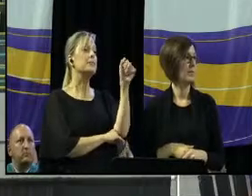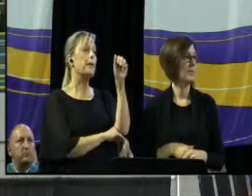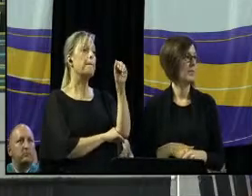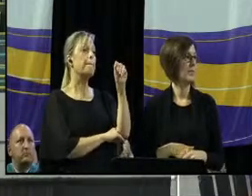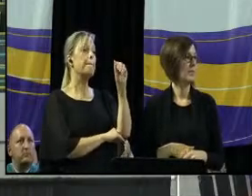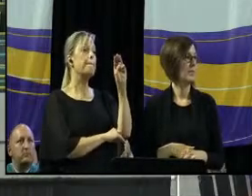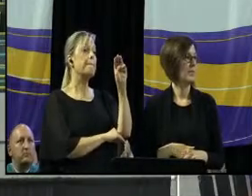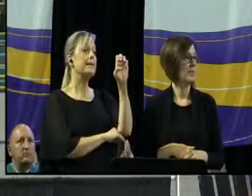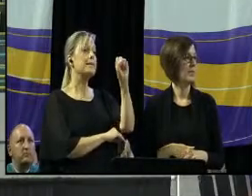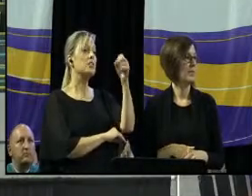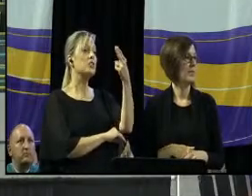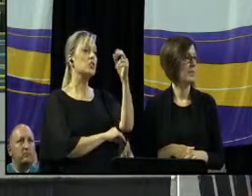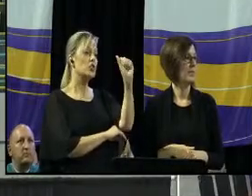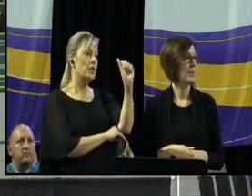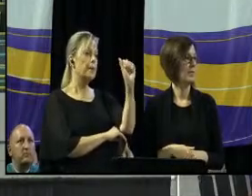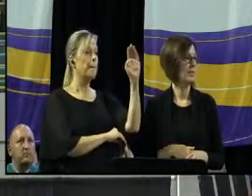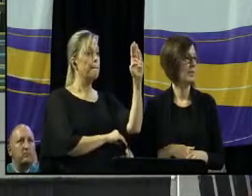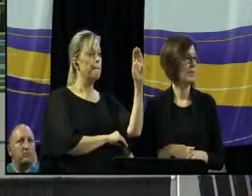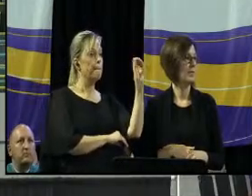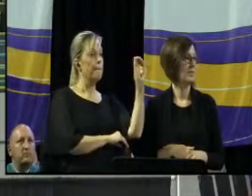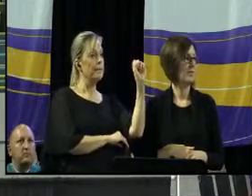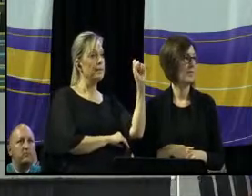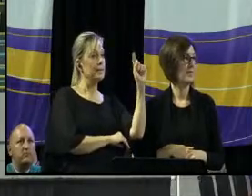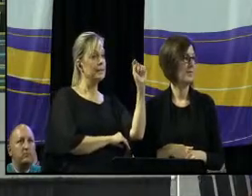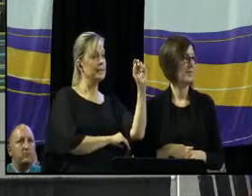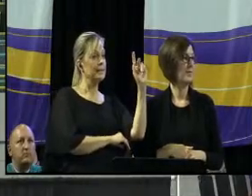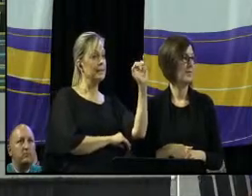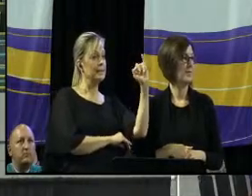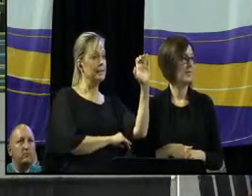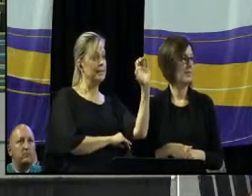Jamisha Jamarie Bostick.